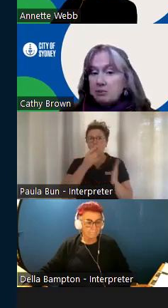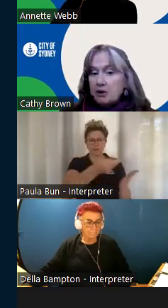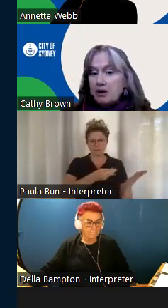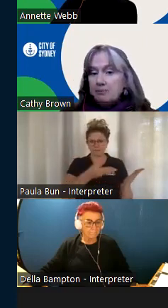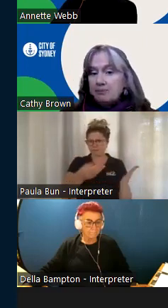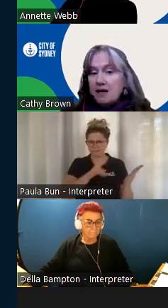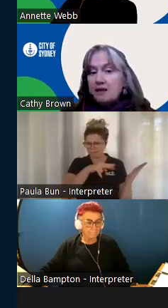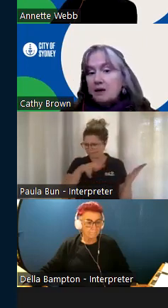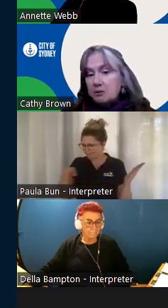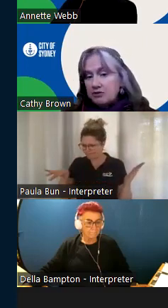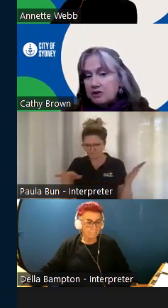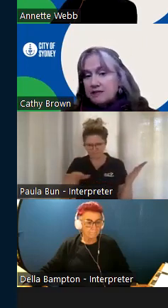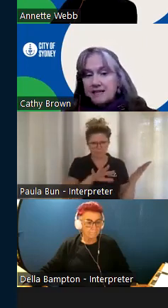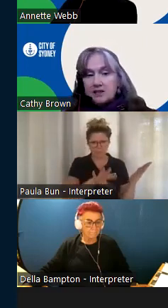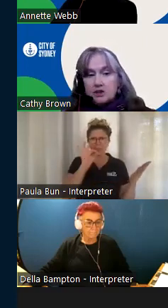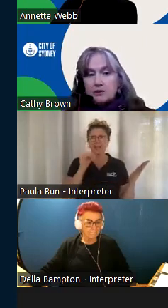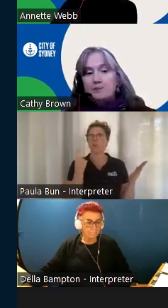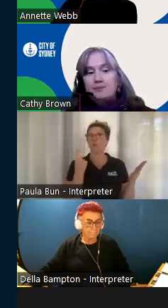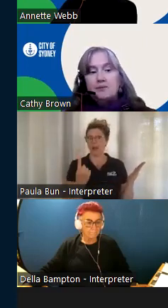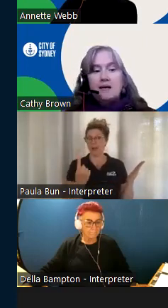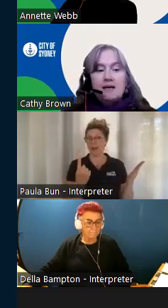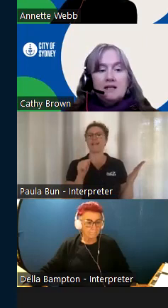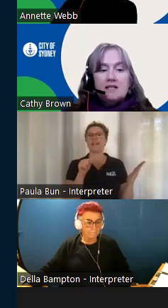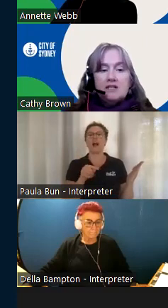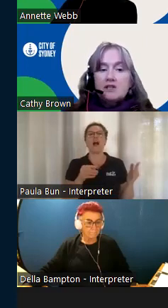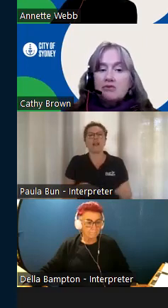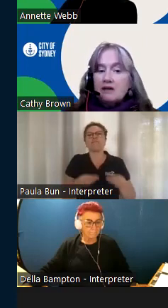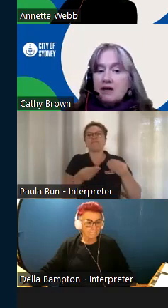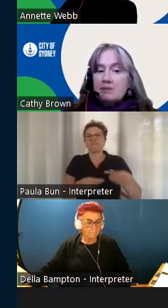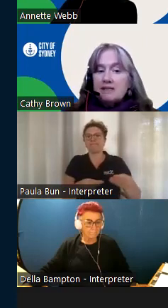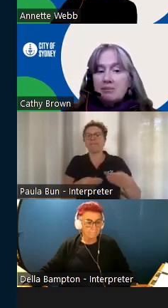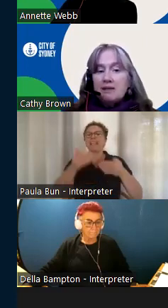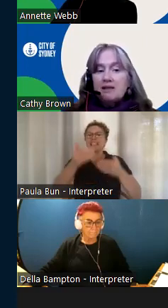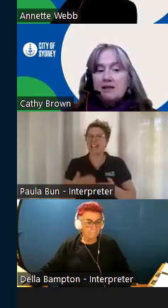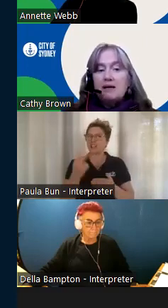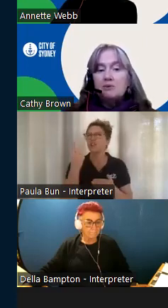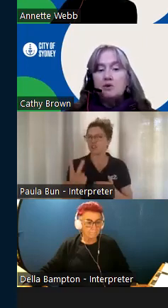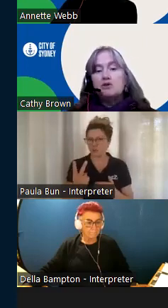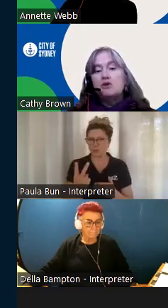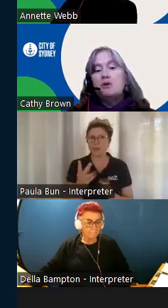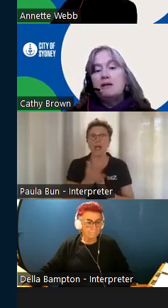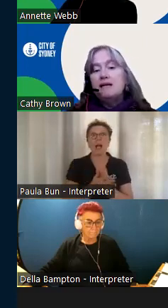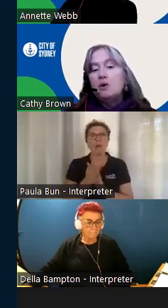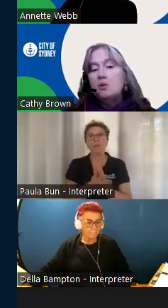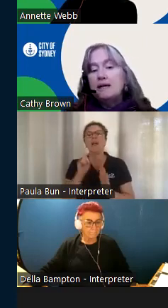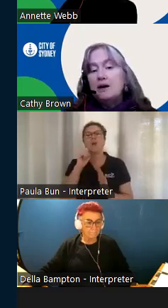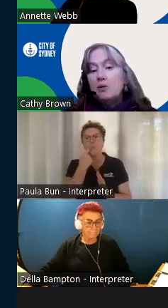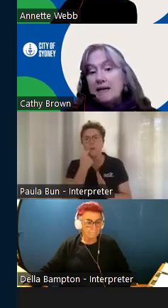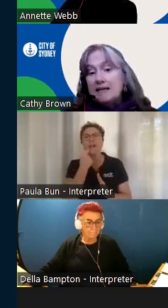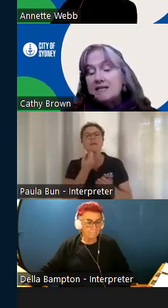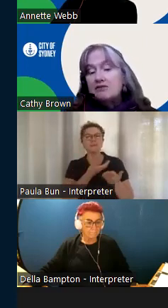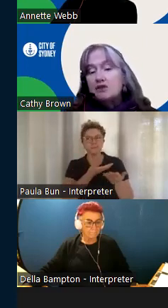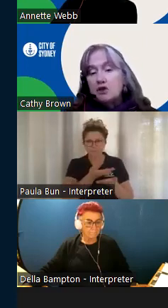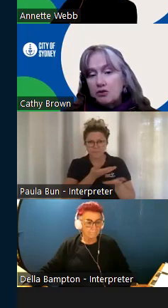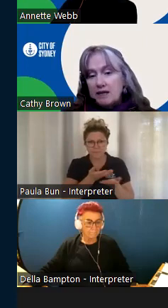recommended for the program. They will move on to stage two. In addition to the recommended applicant, the panel will also nominate a